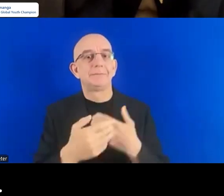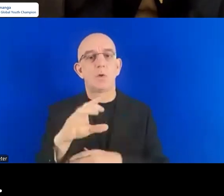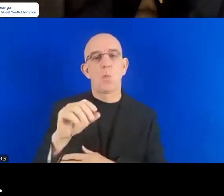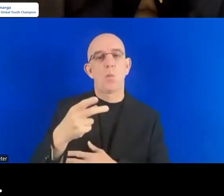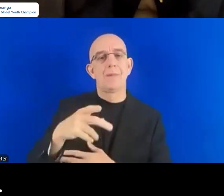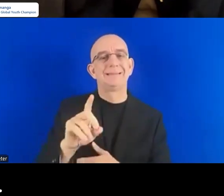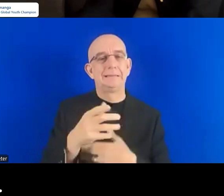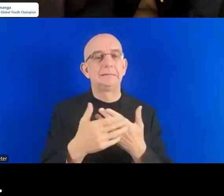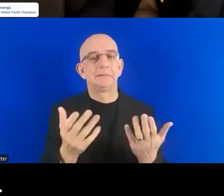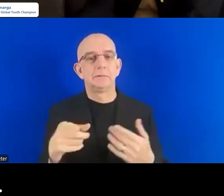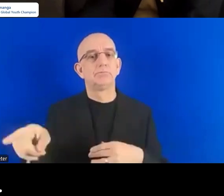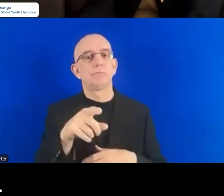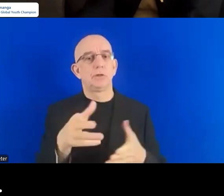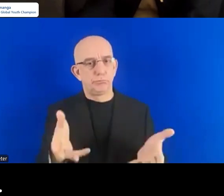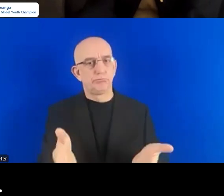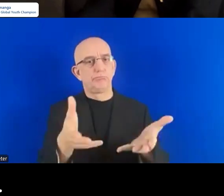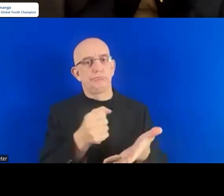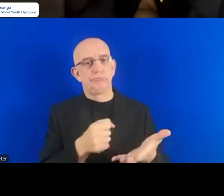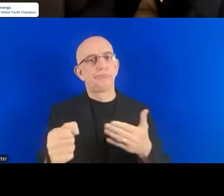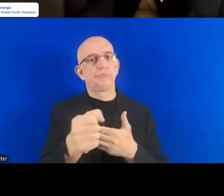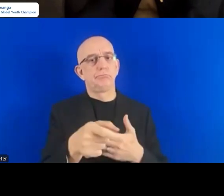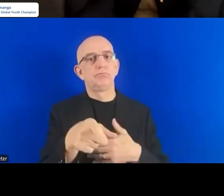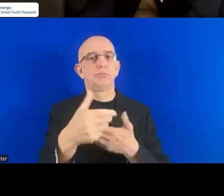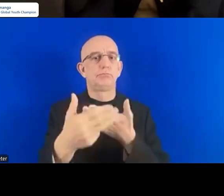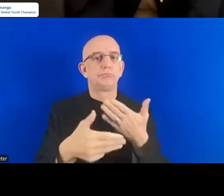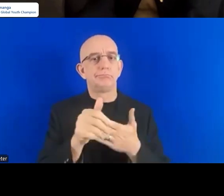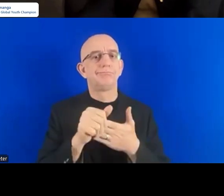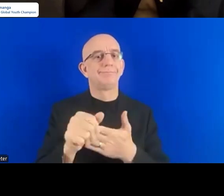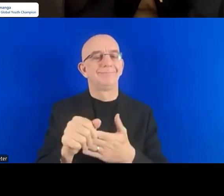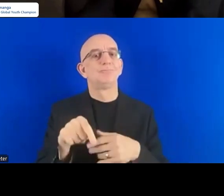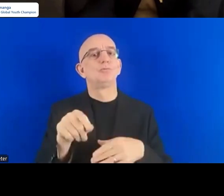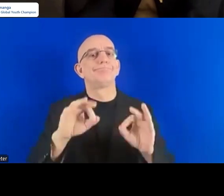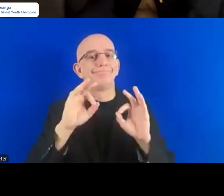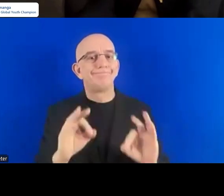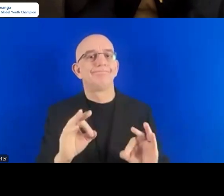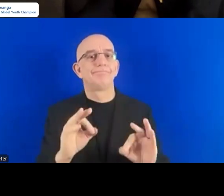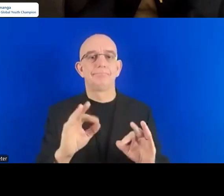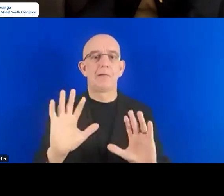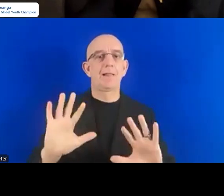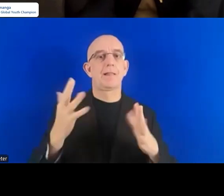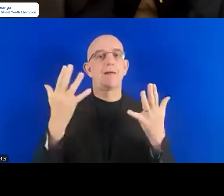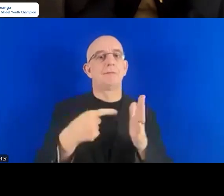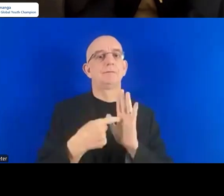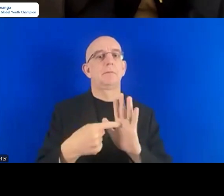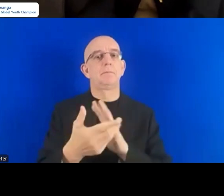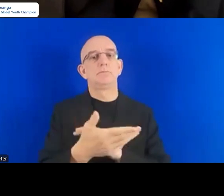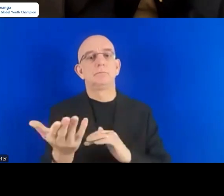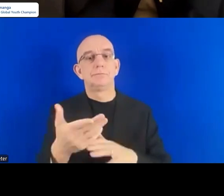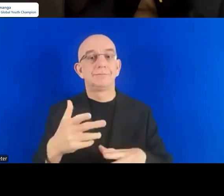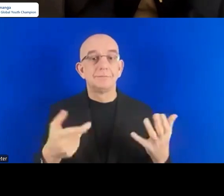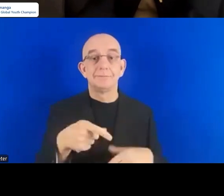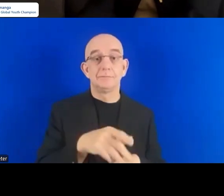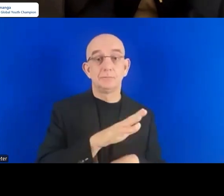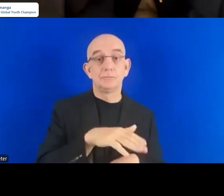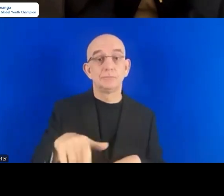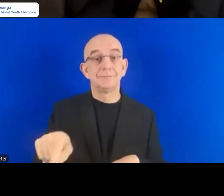given a chance for education. So using organizations of persons with disability helps to create that trust,